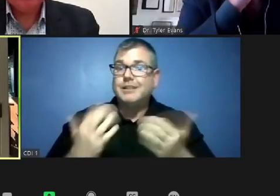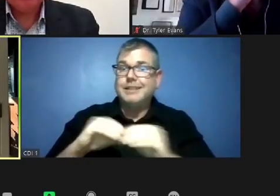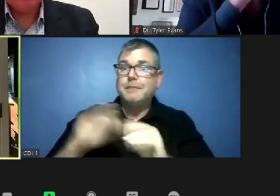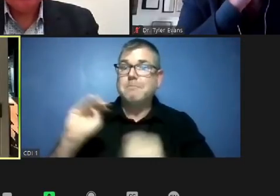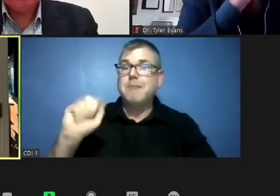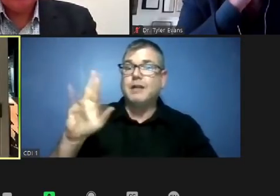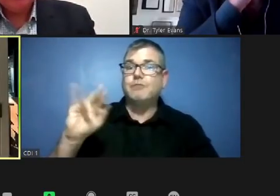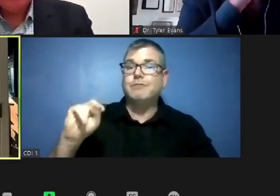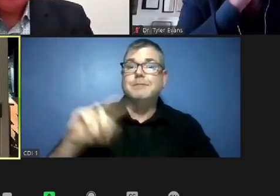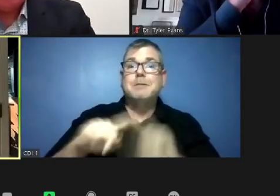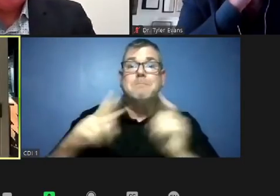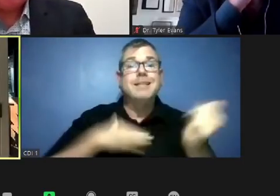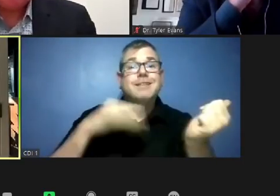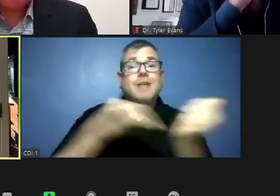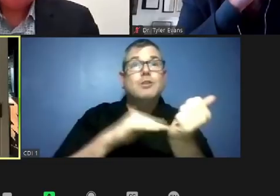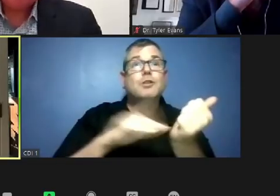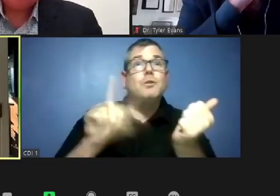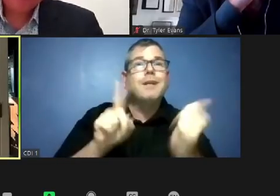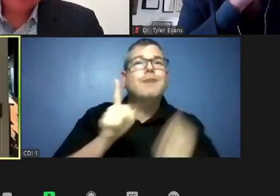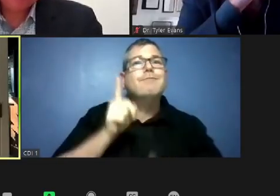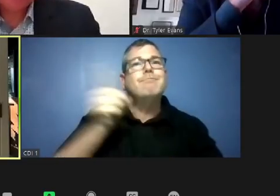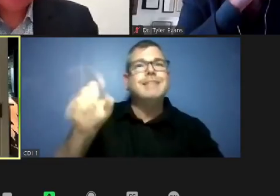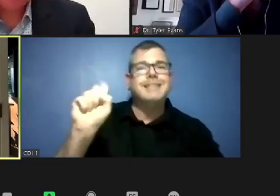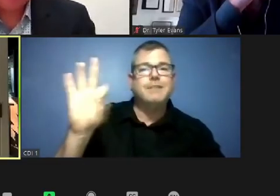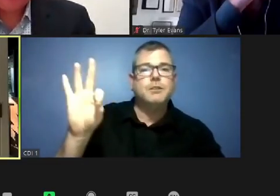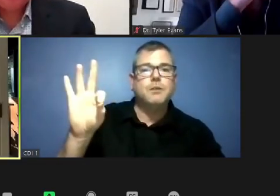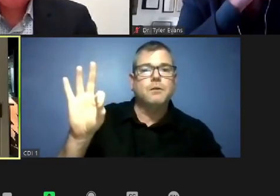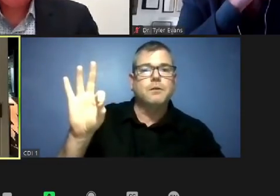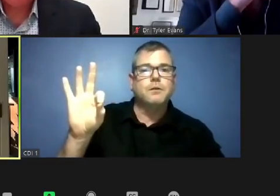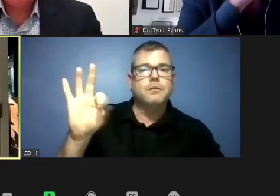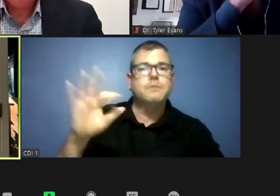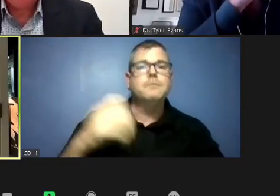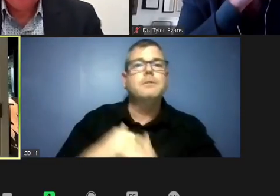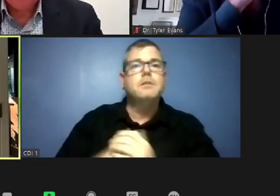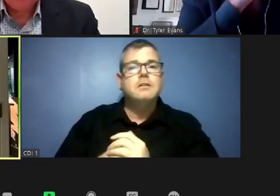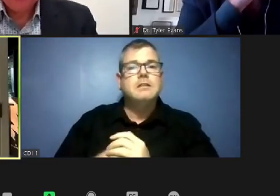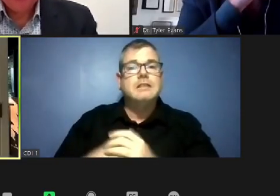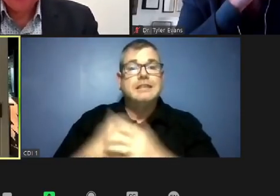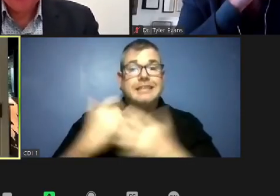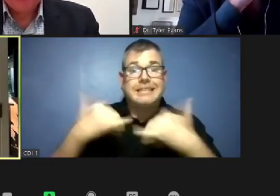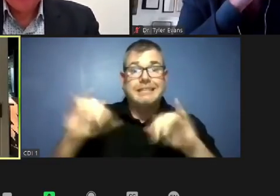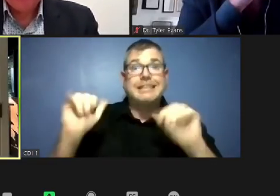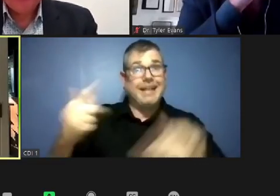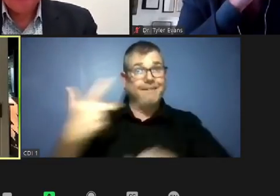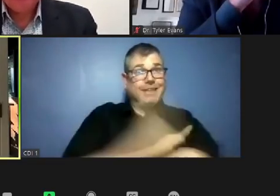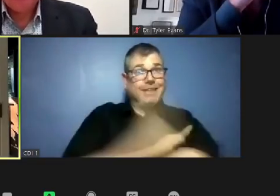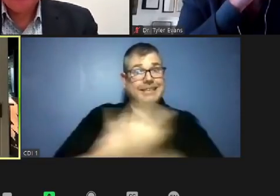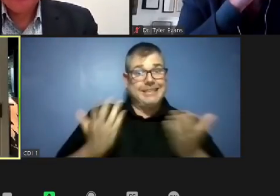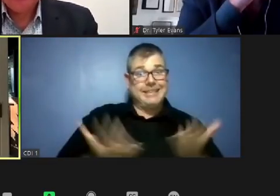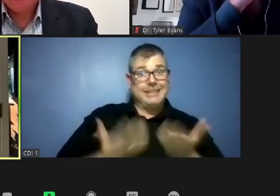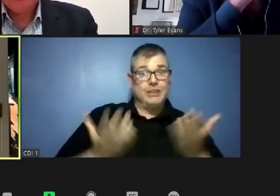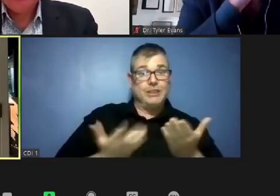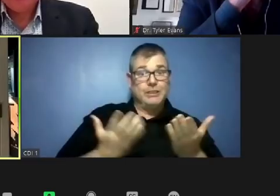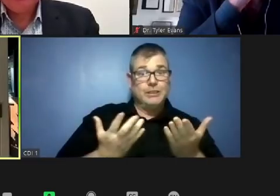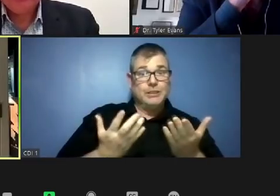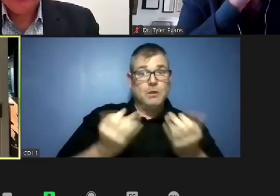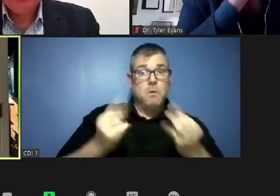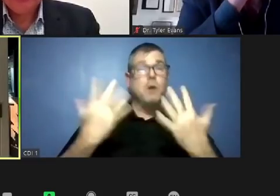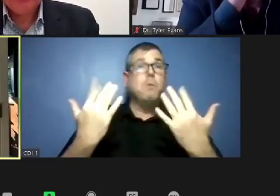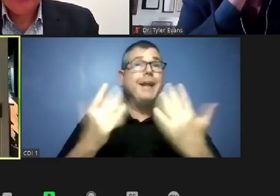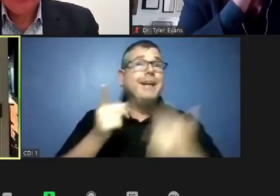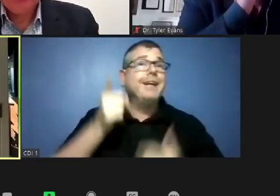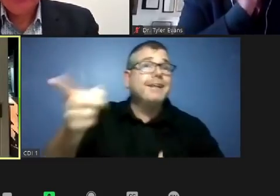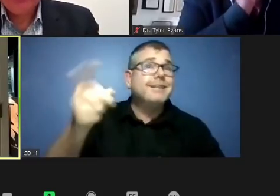San Francisco. Can I still be vaccinated in Marin, or do I need to wait for my doctors in San Francisco to engage